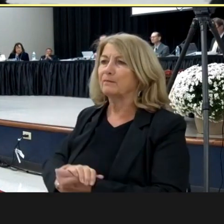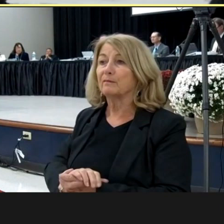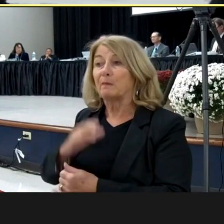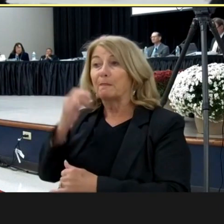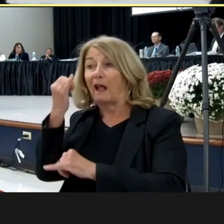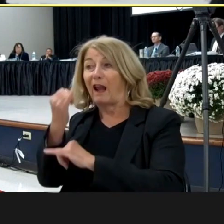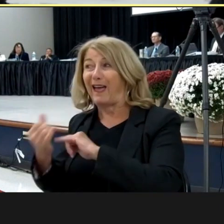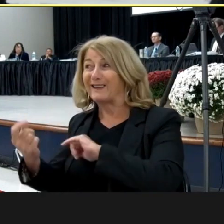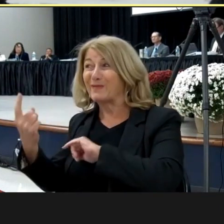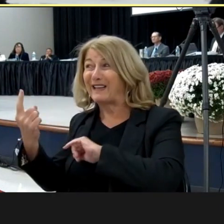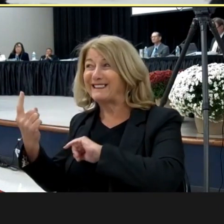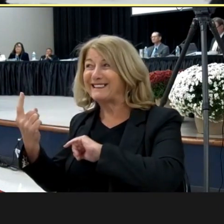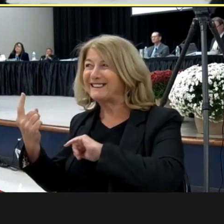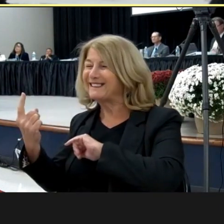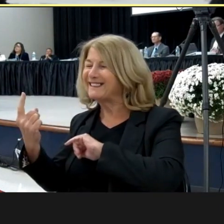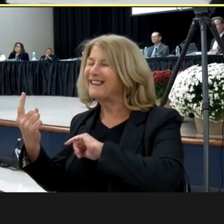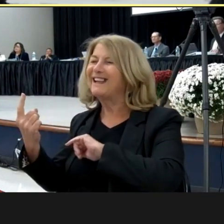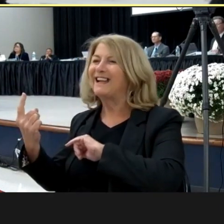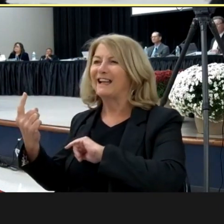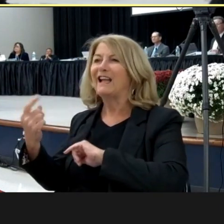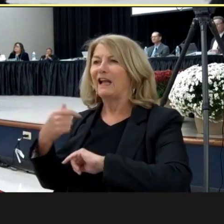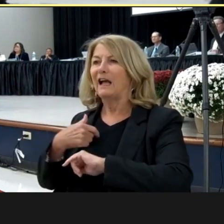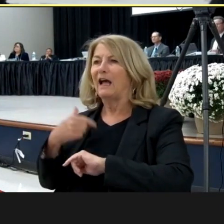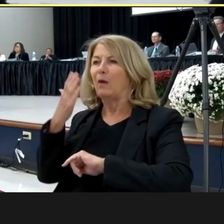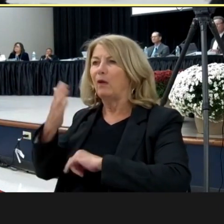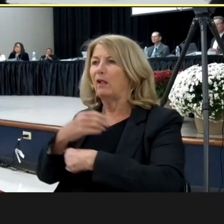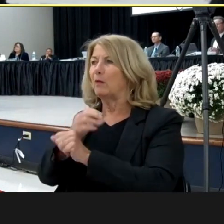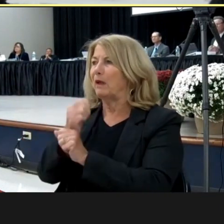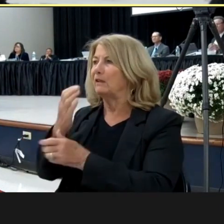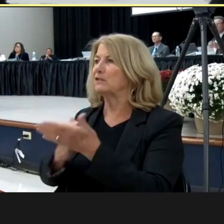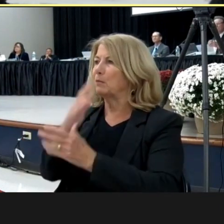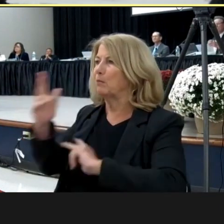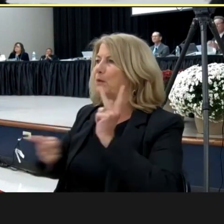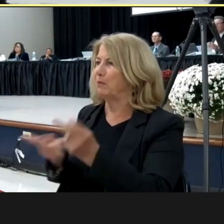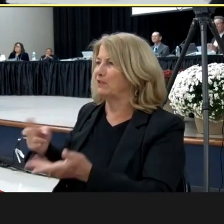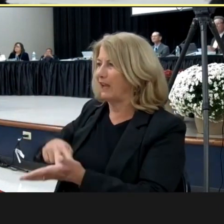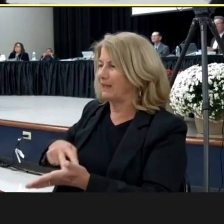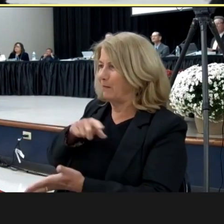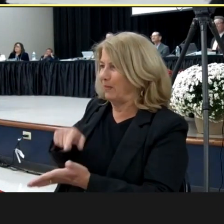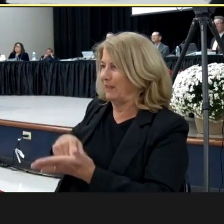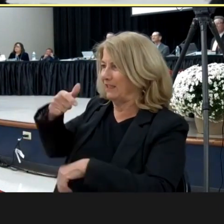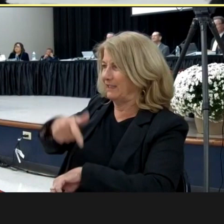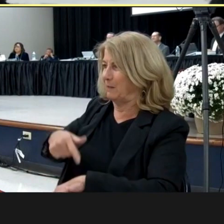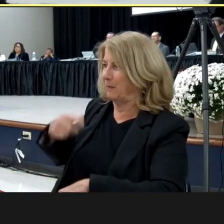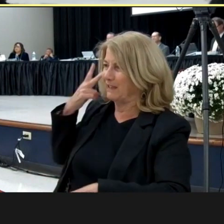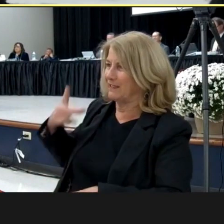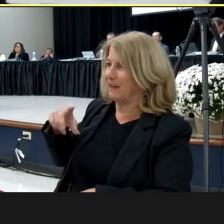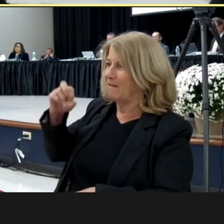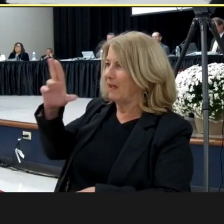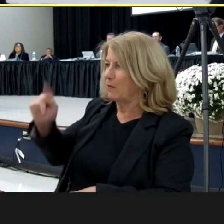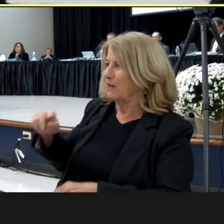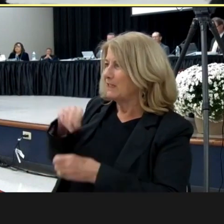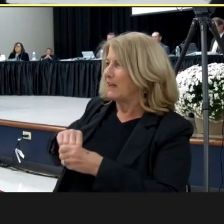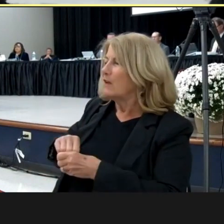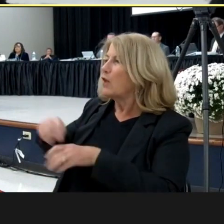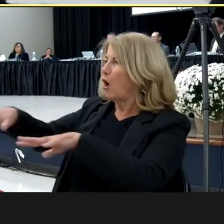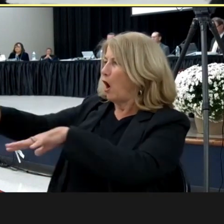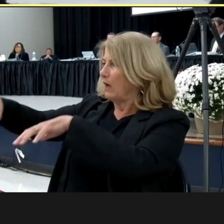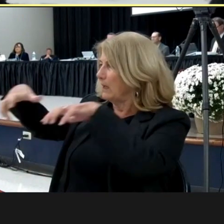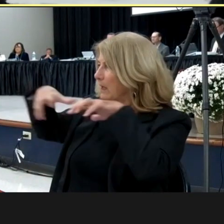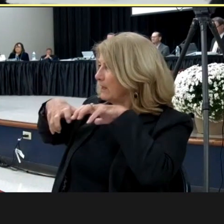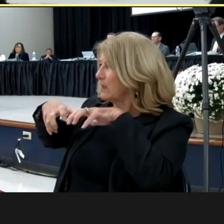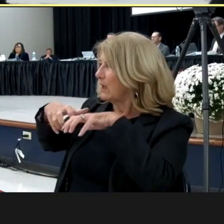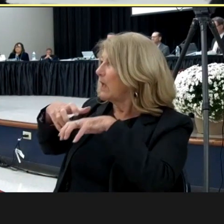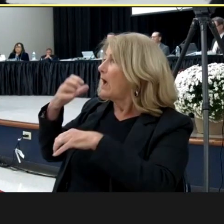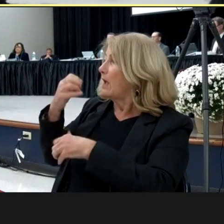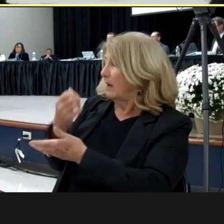Lastly, I am going to make some people stand up this time, because I see some veterans in the audience. Lastly, I wanted to, last week